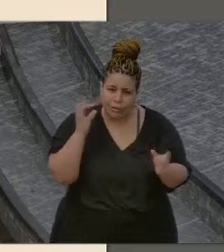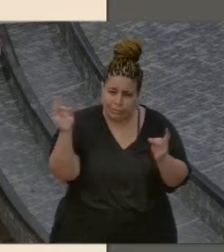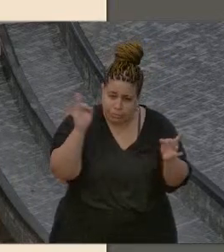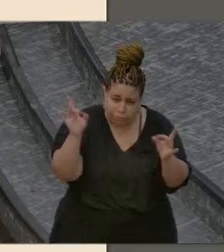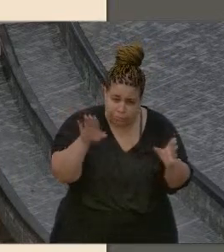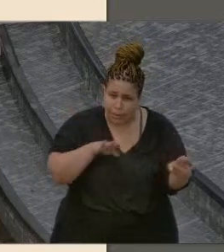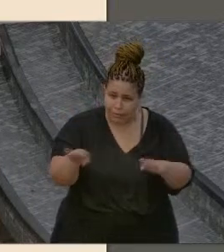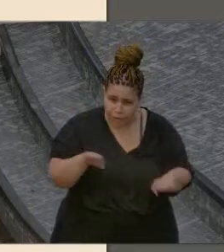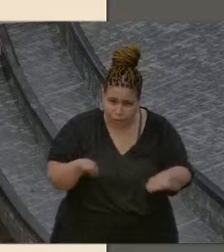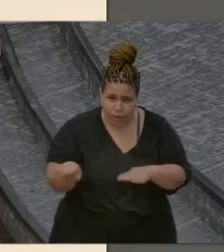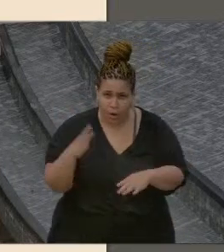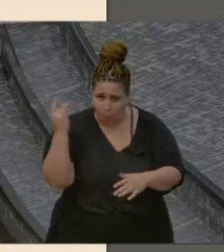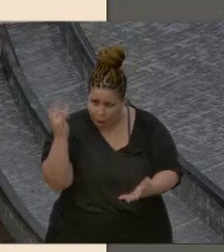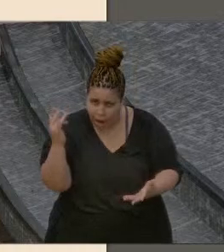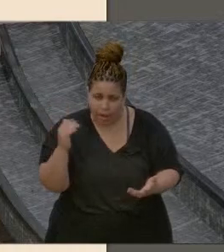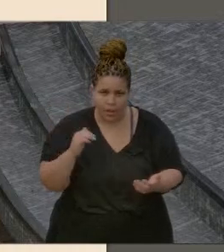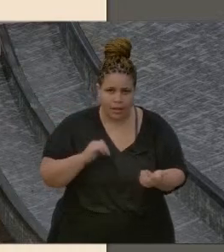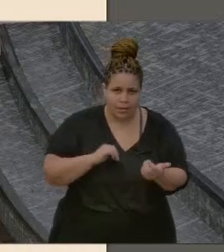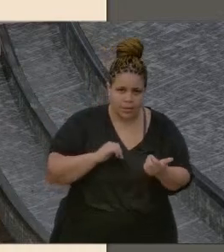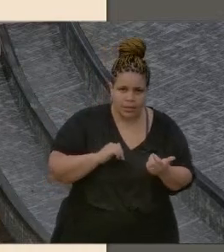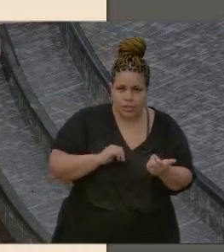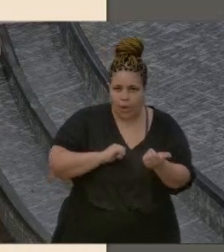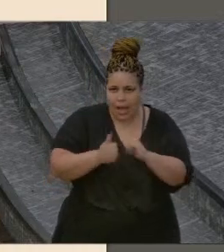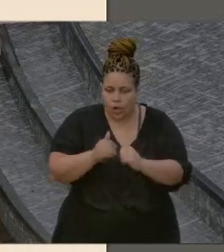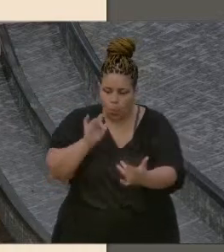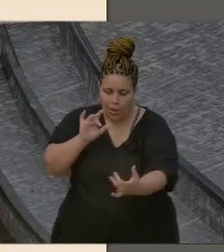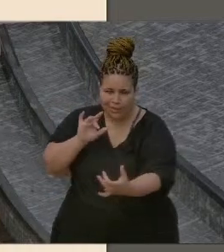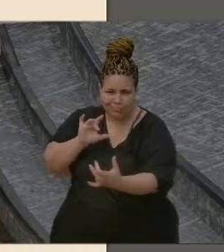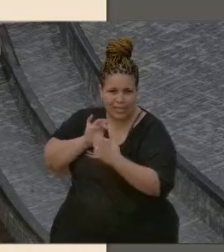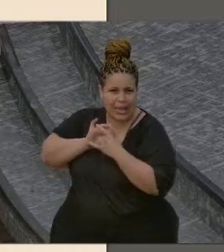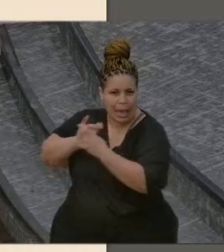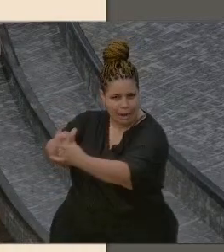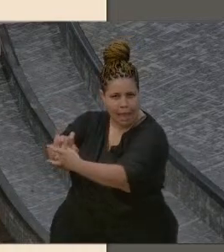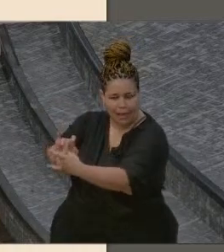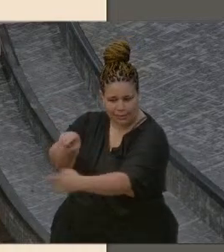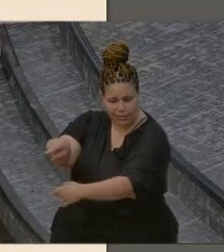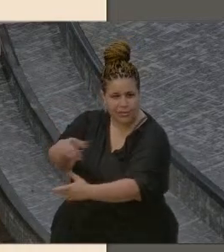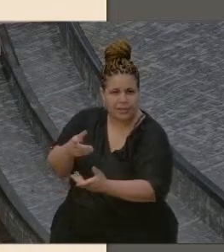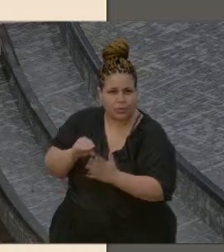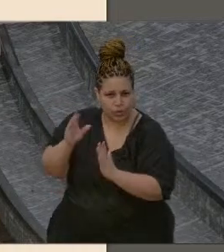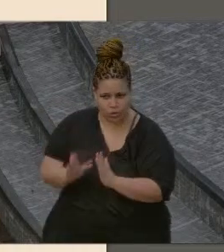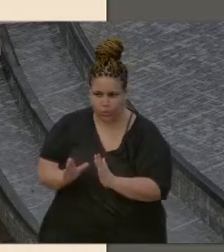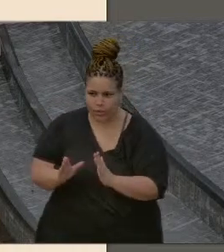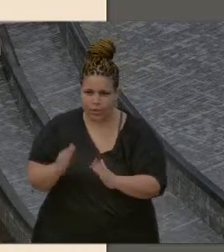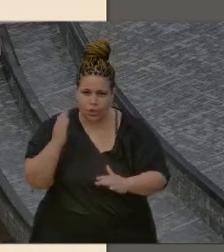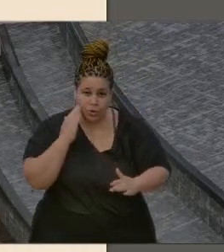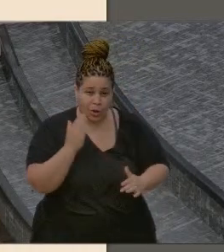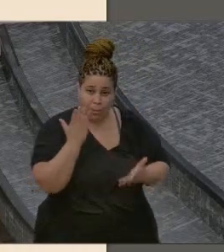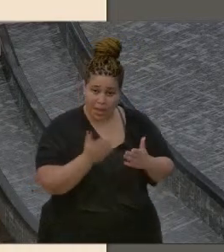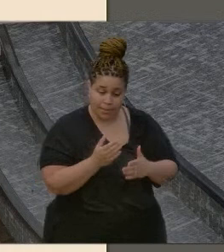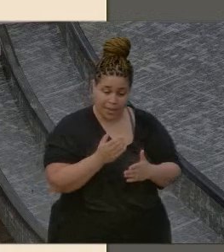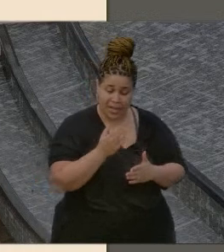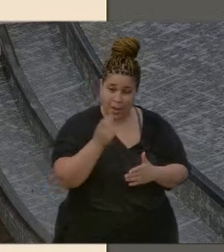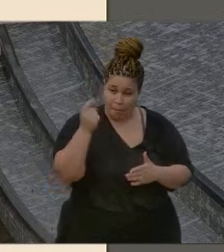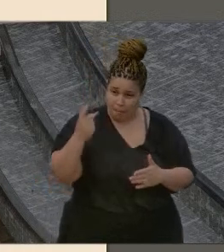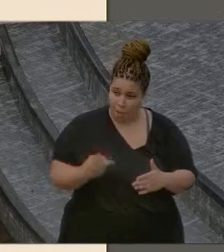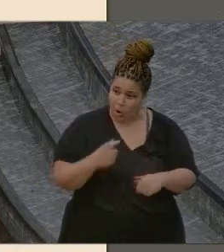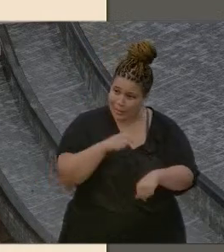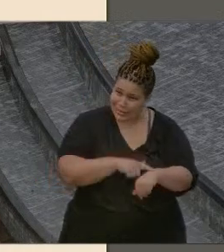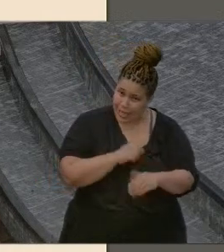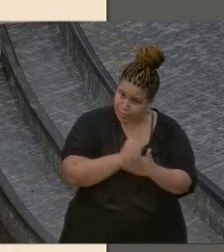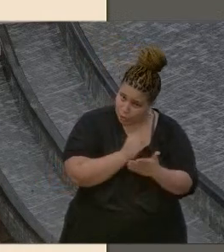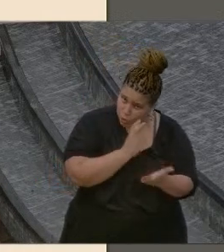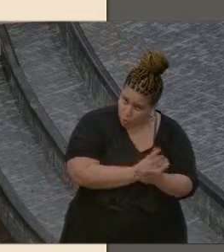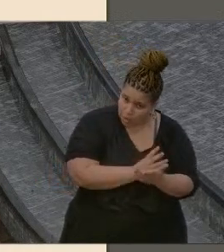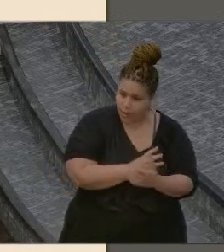do if we only have 10 full-time and 1 part-time social worker. So if we're